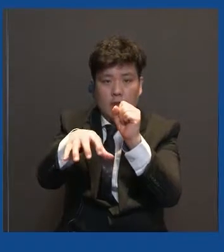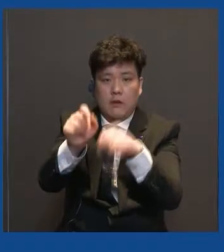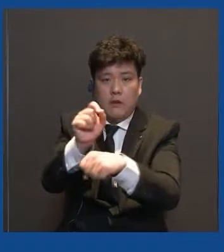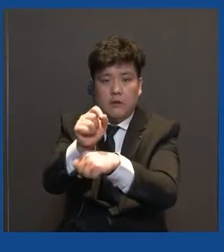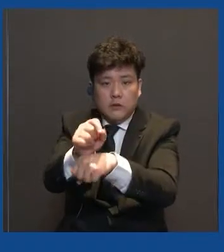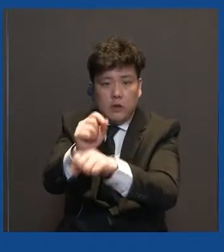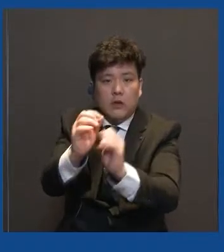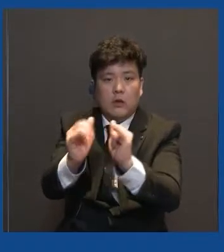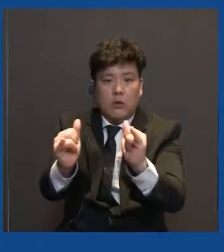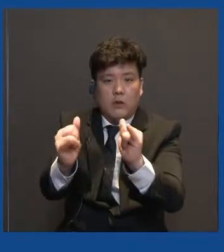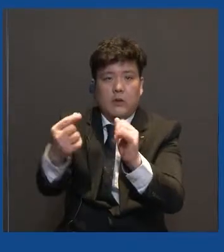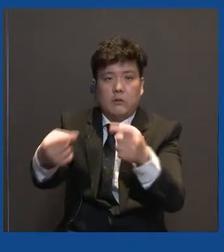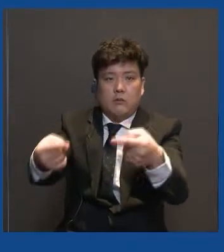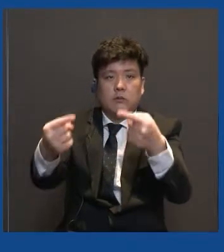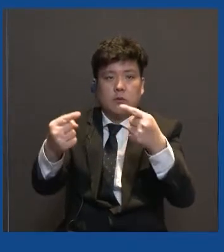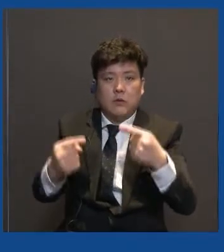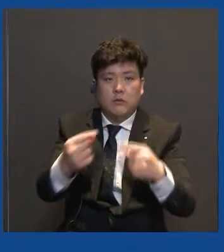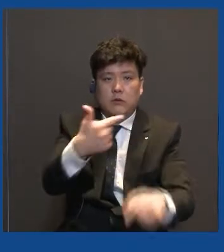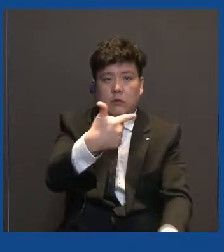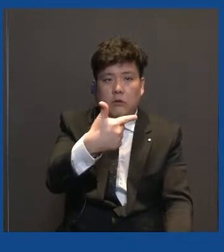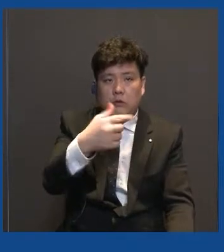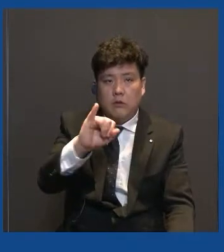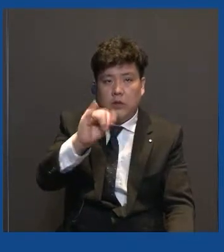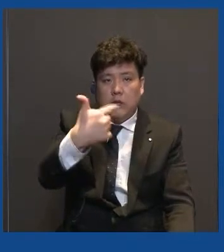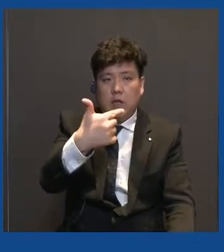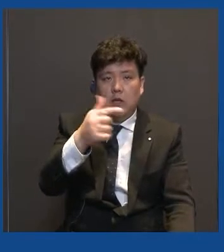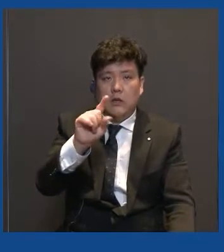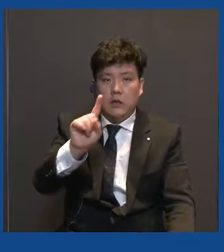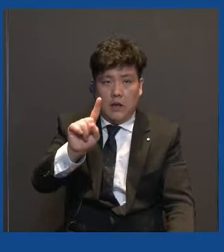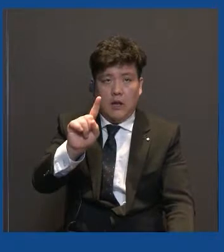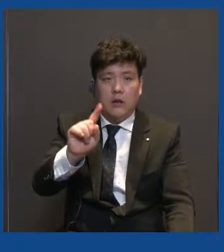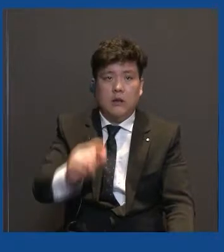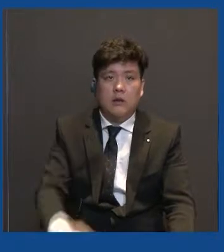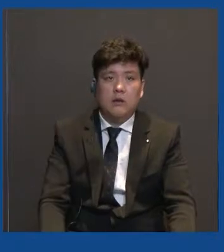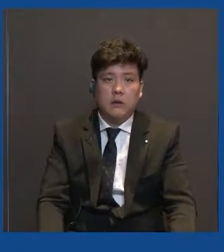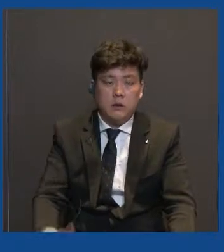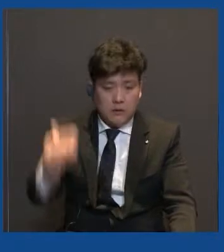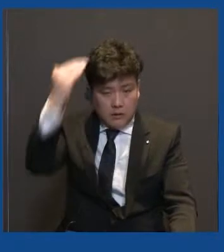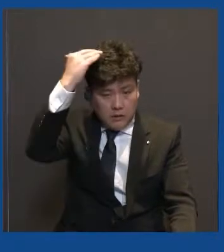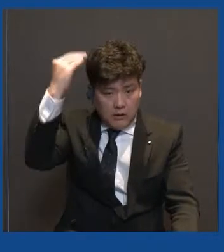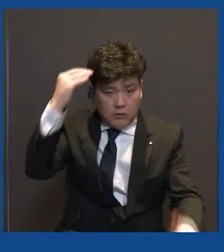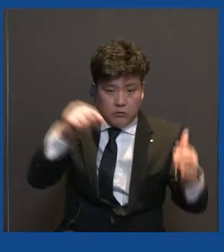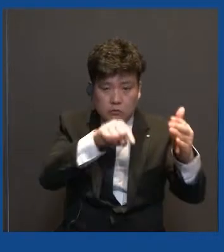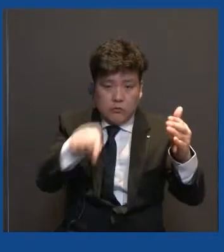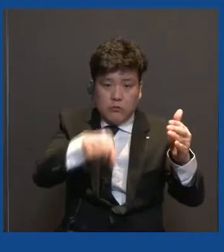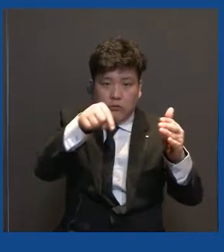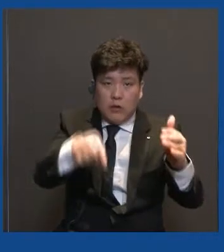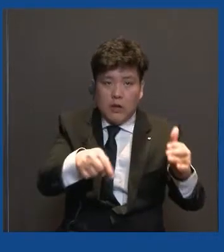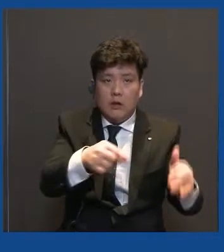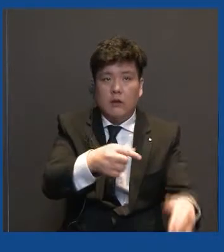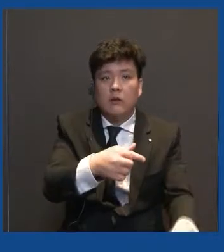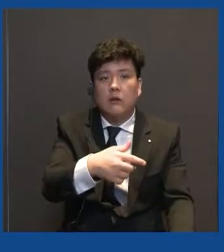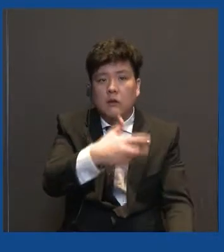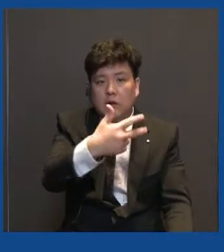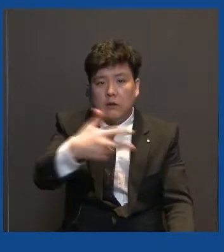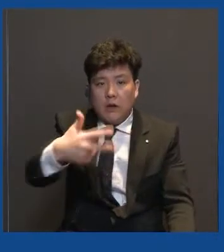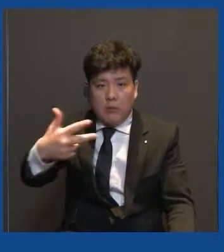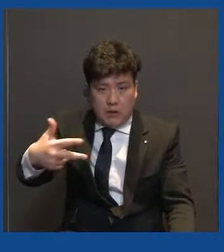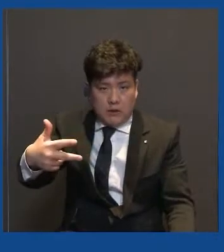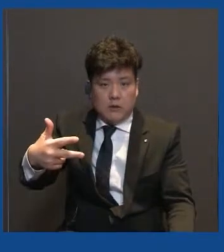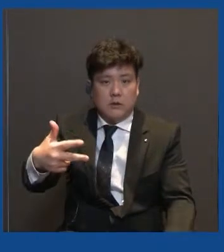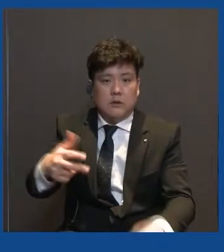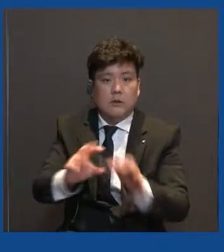BOEL, Counsellor of Health Embassy of Denmark in Korea. We have three discussants, Dr. Dongwoo Lee,